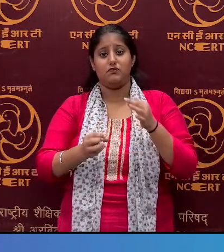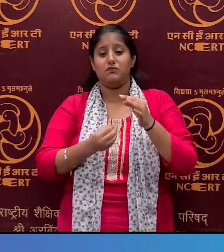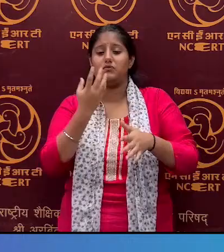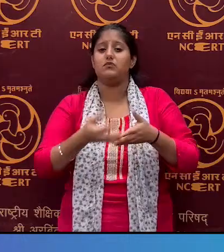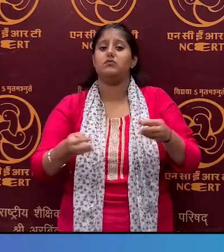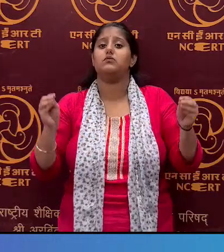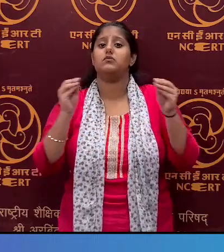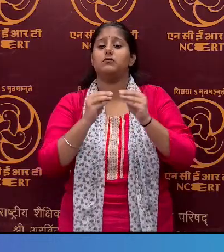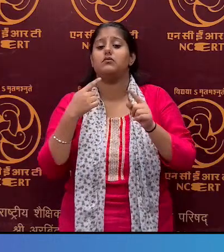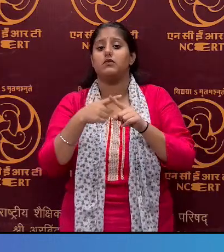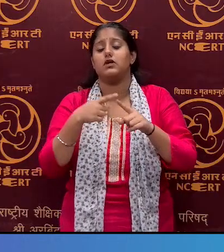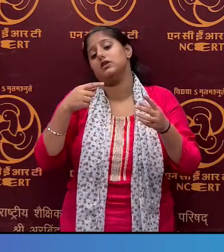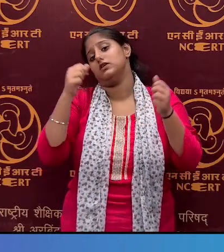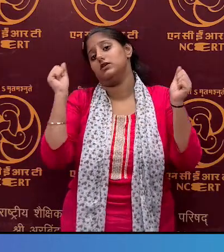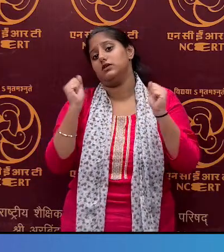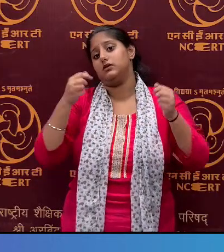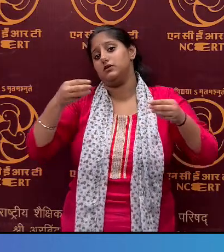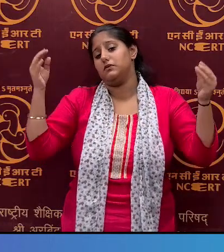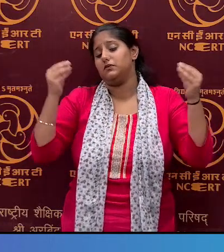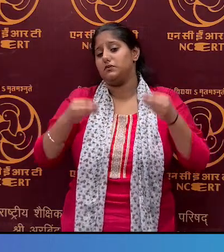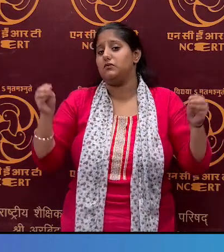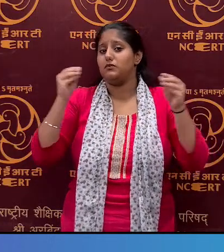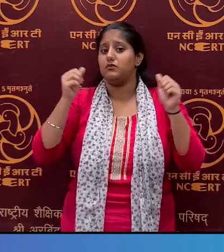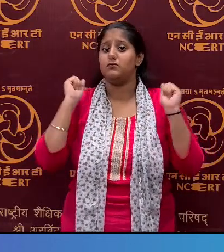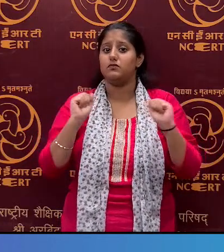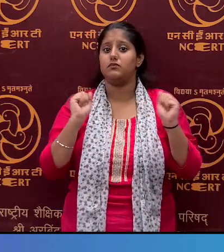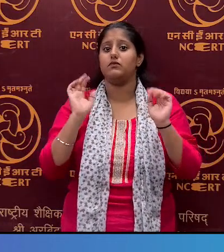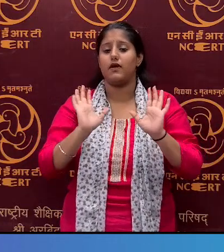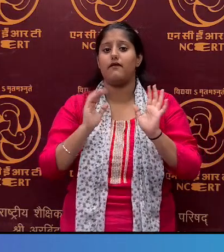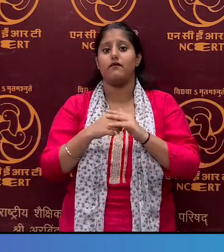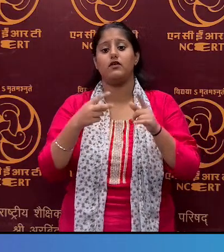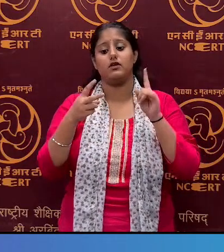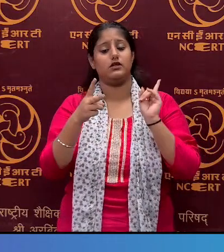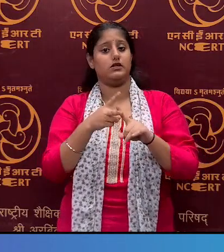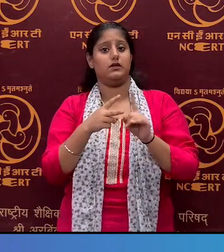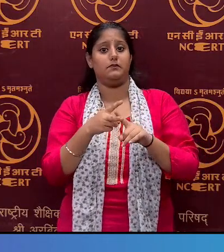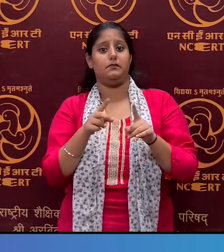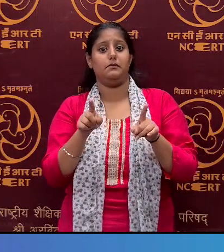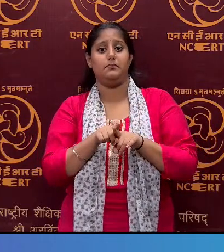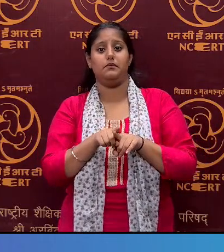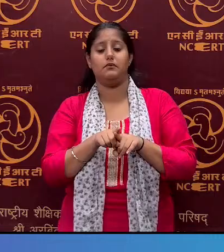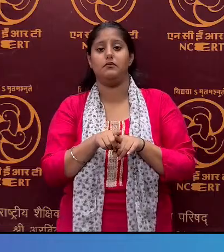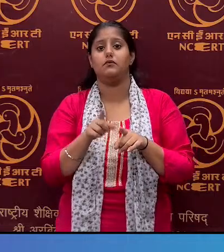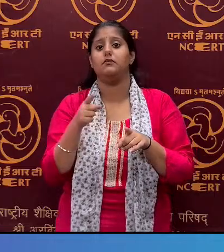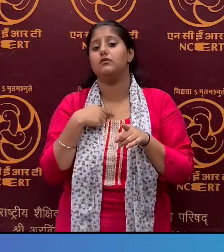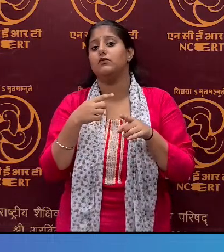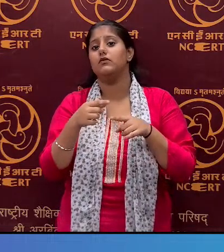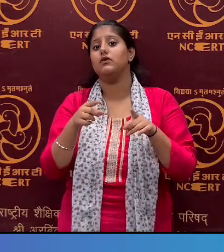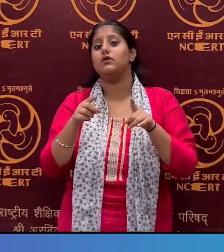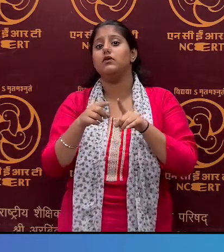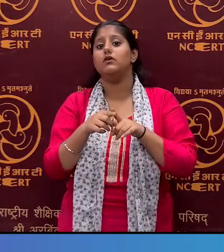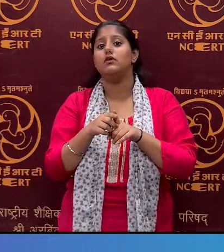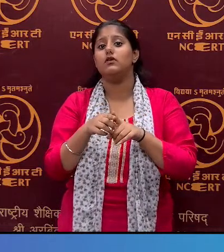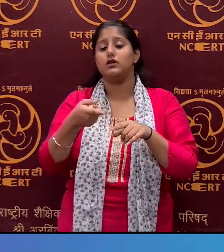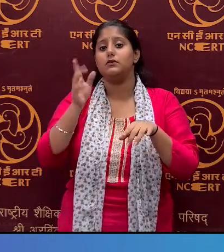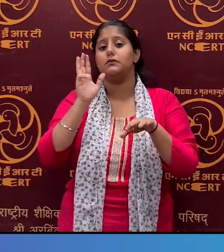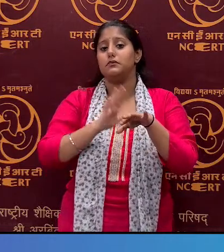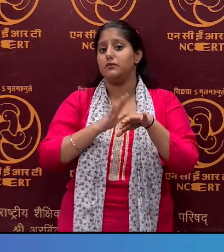central India, which included the northern part of Peninsular and Deccan Plateau, is